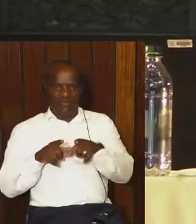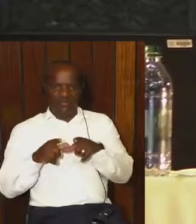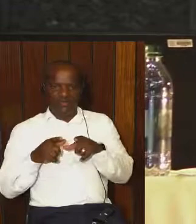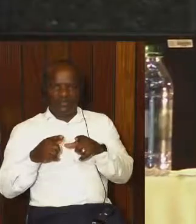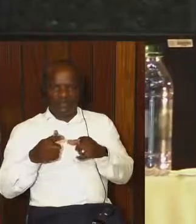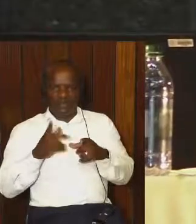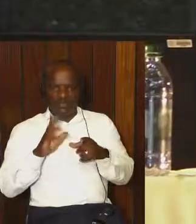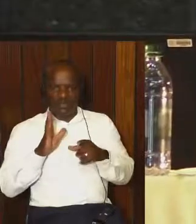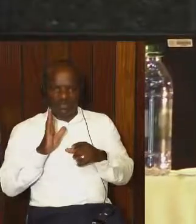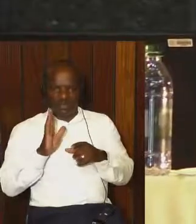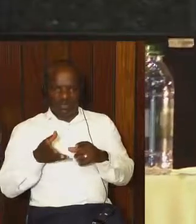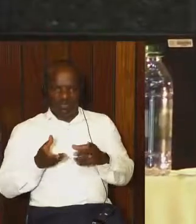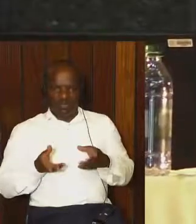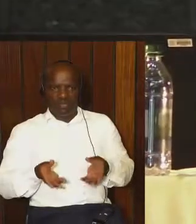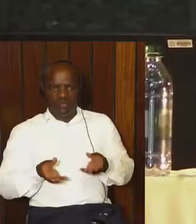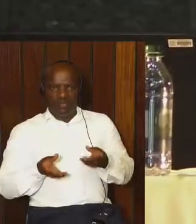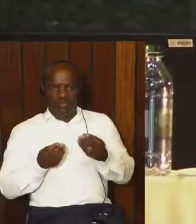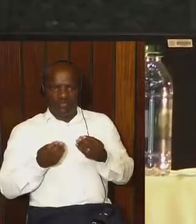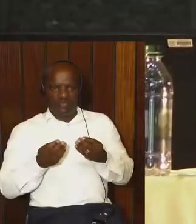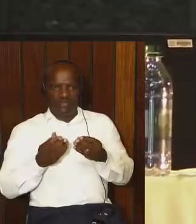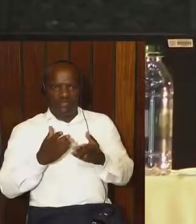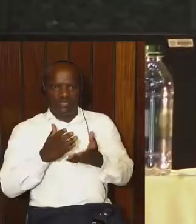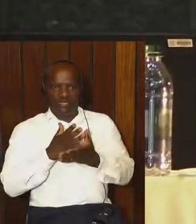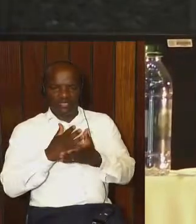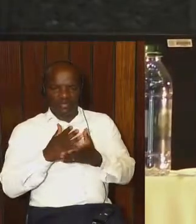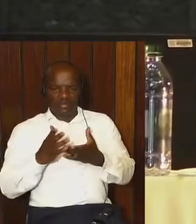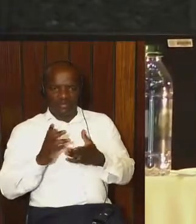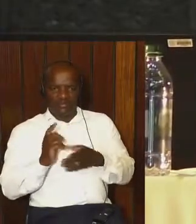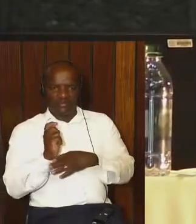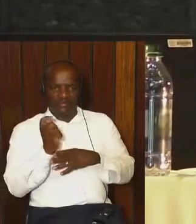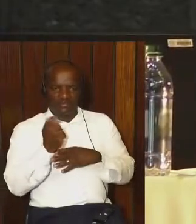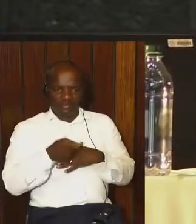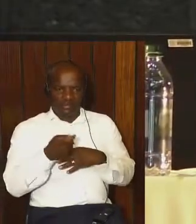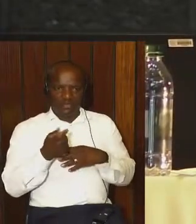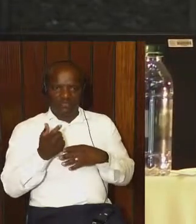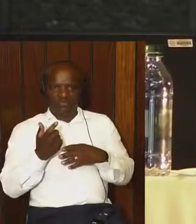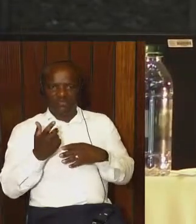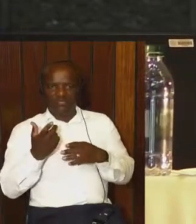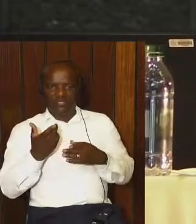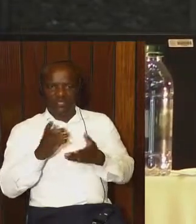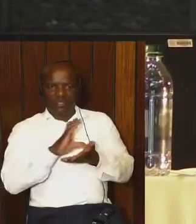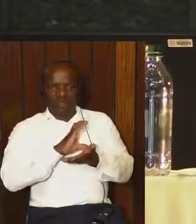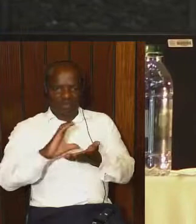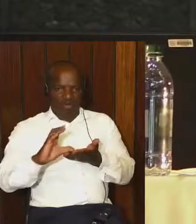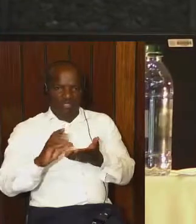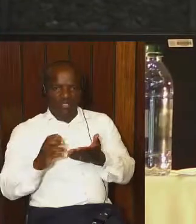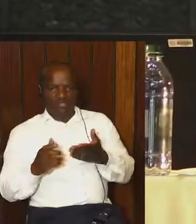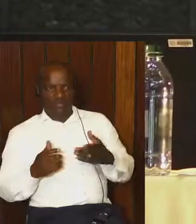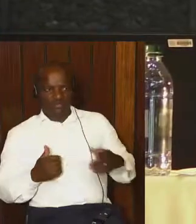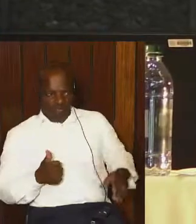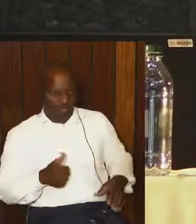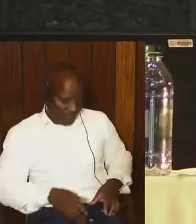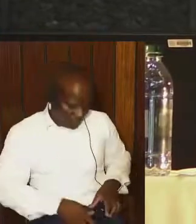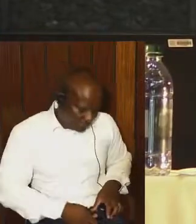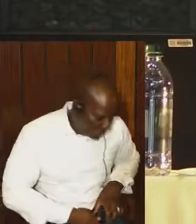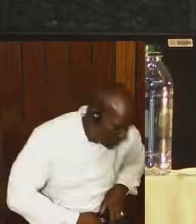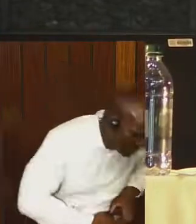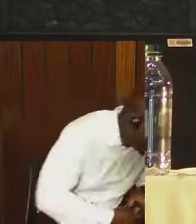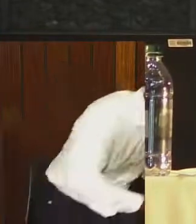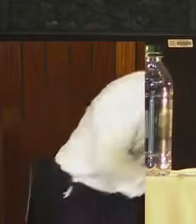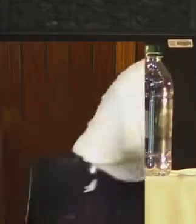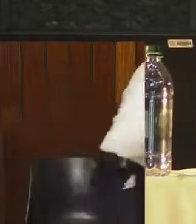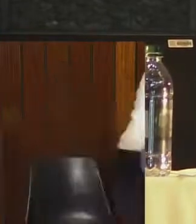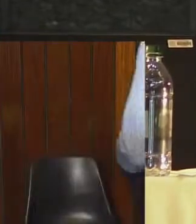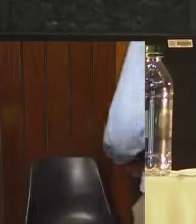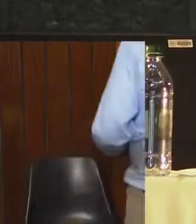we will get what exactly has been spent and what were the contract clauses in place with regard to